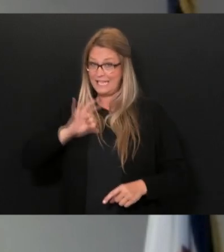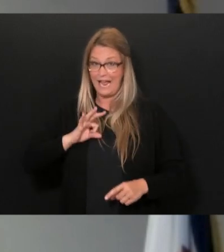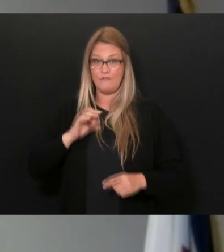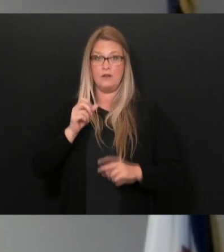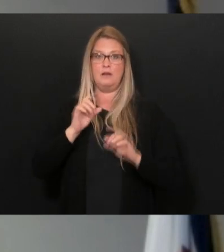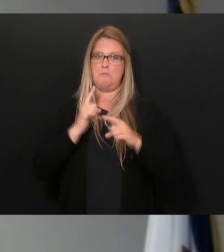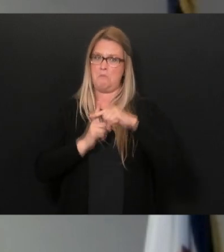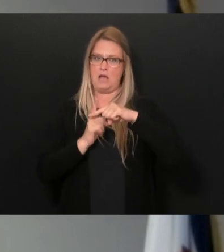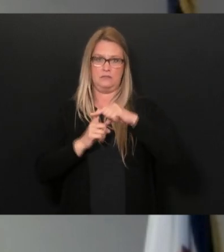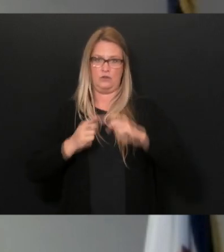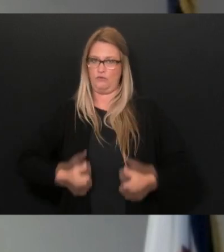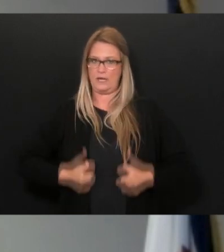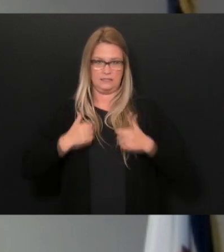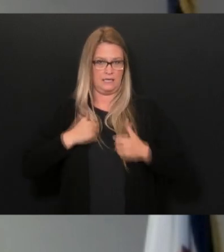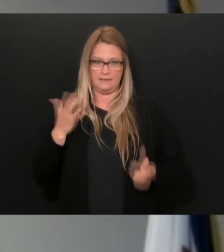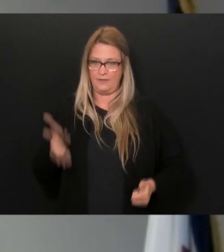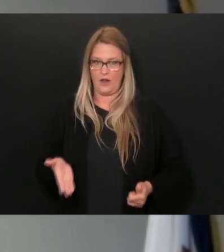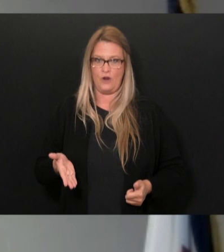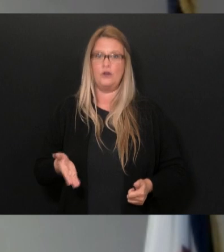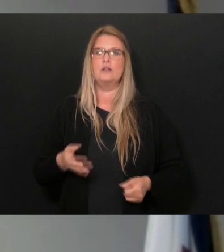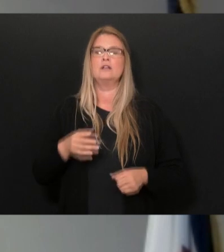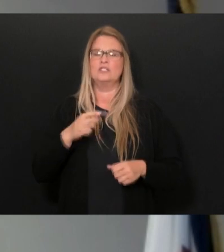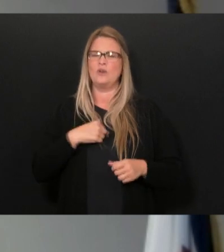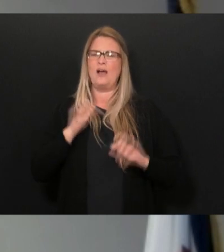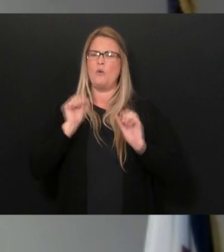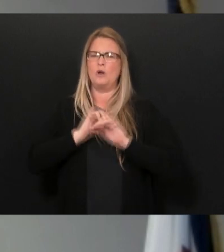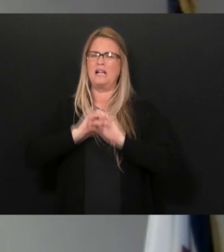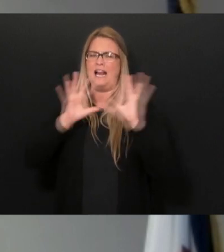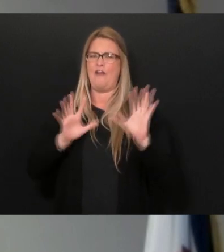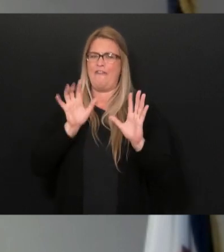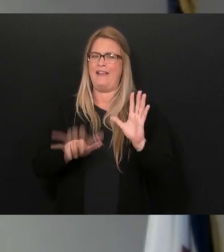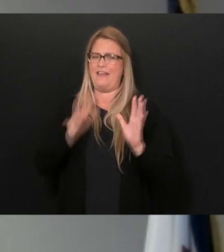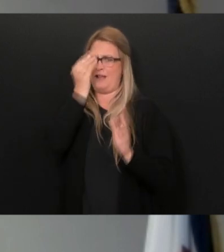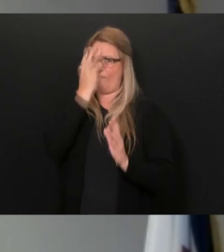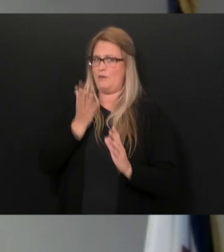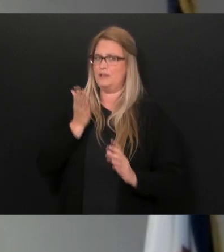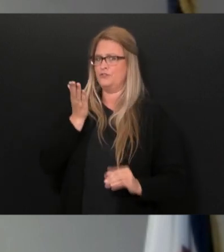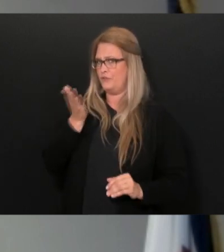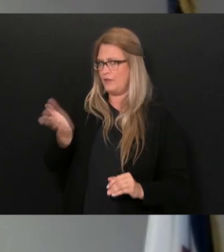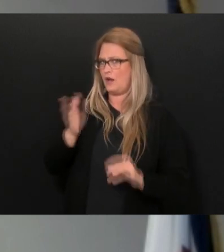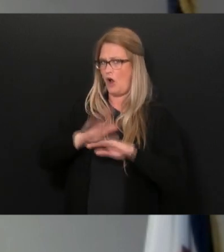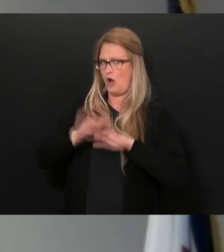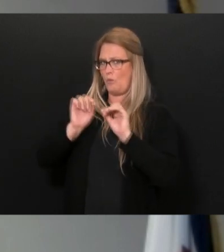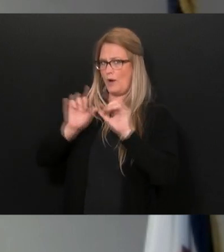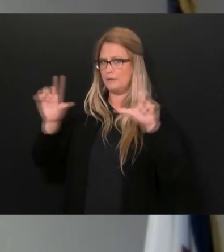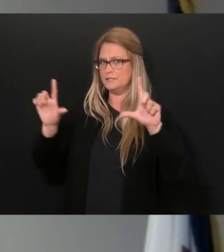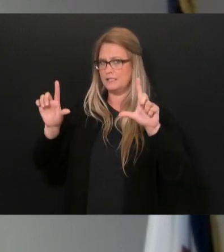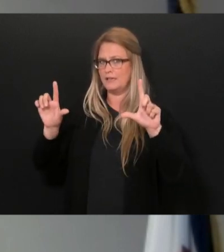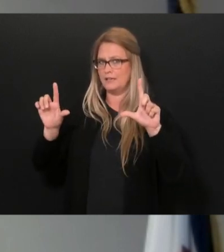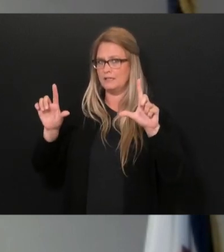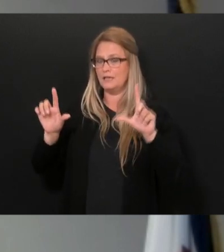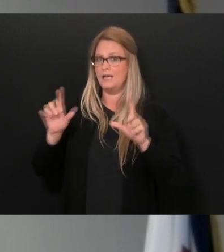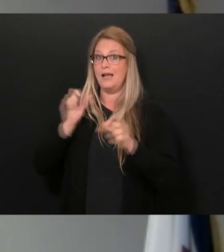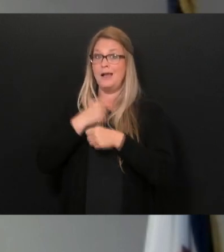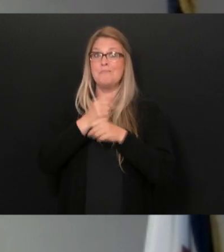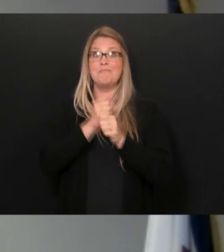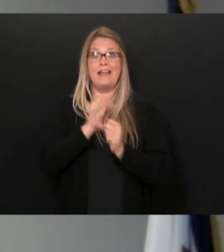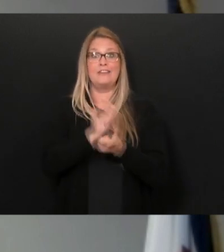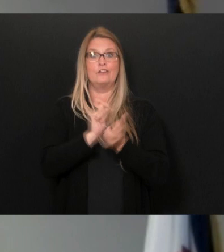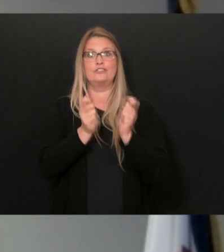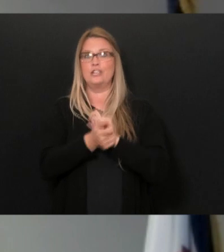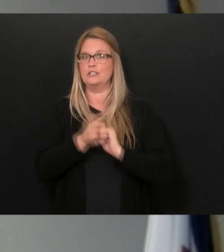going to add everyone on there and see if we can provide a little bit more information. Adding to the website and making those changes, our staff has